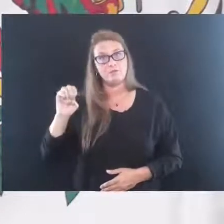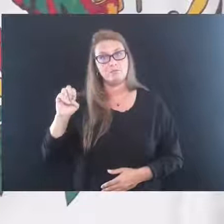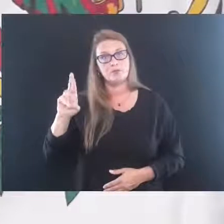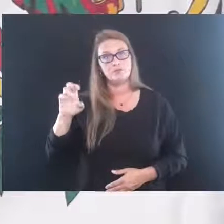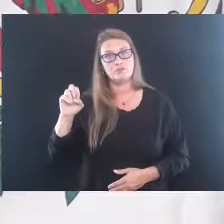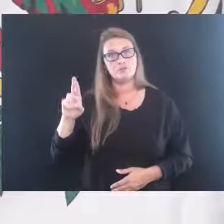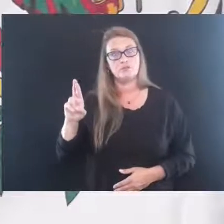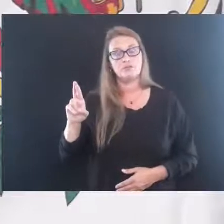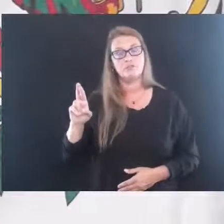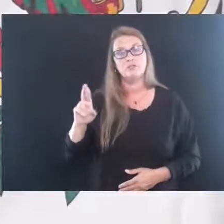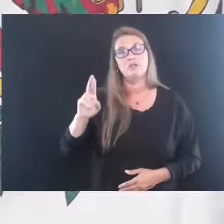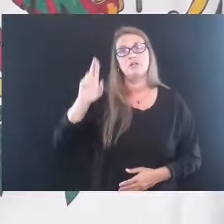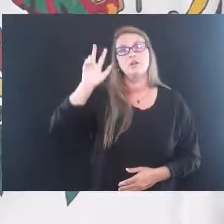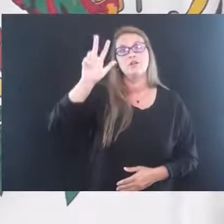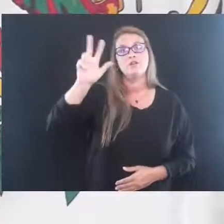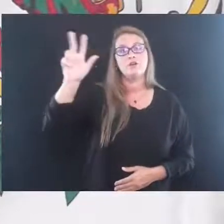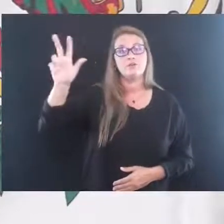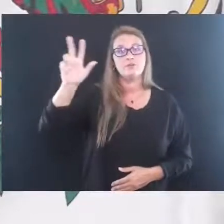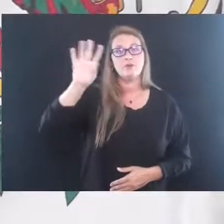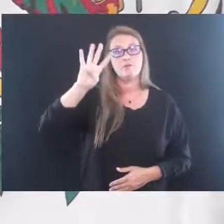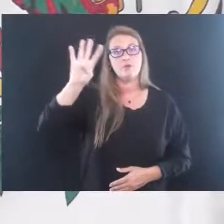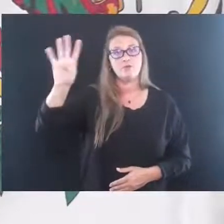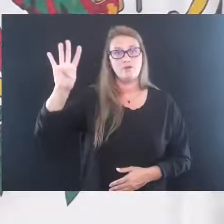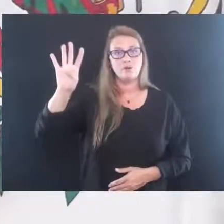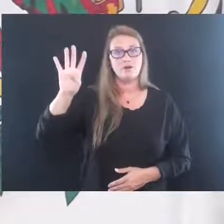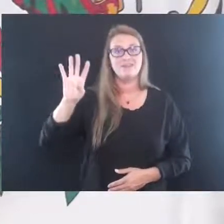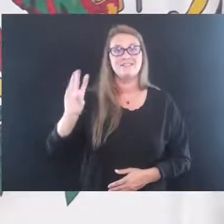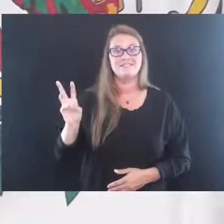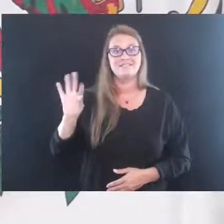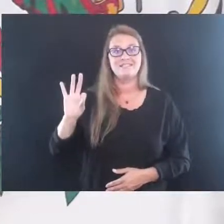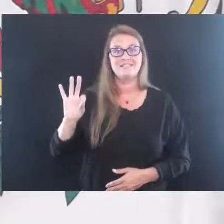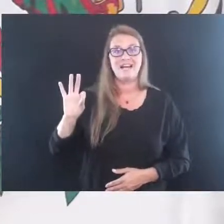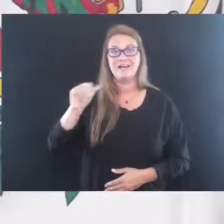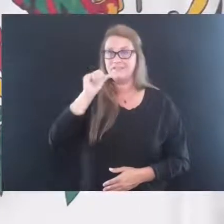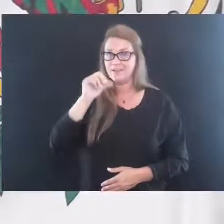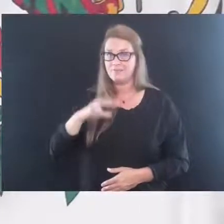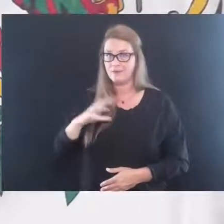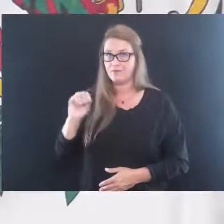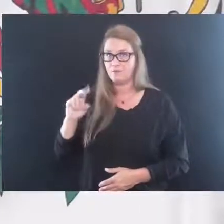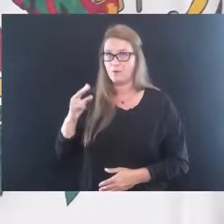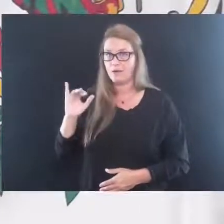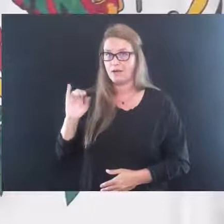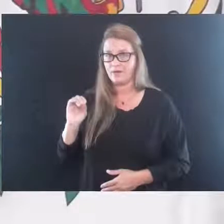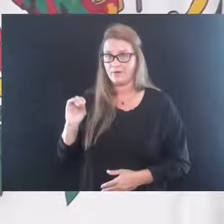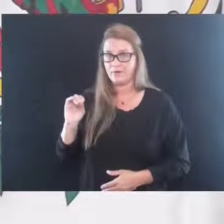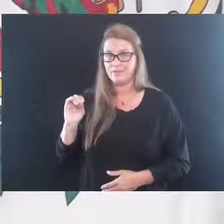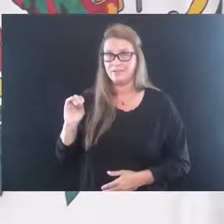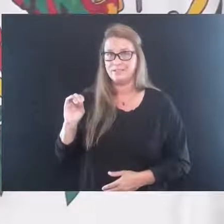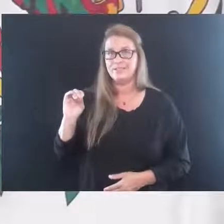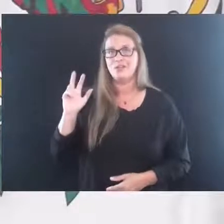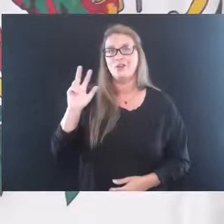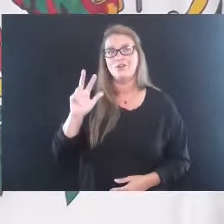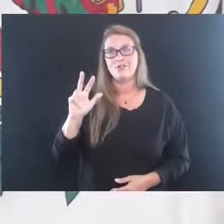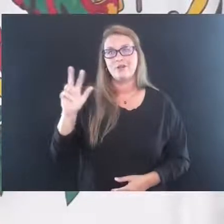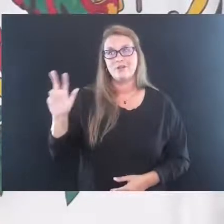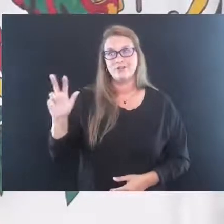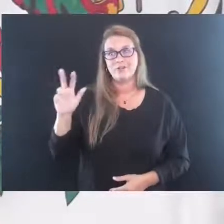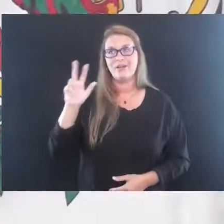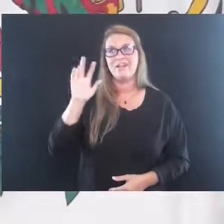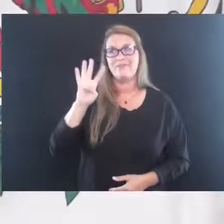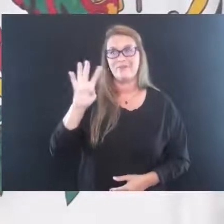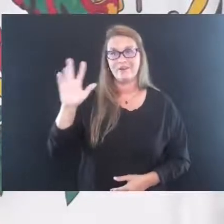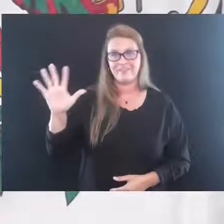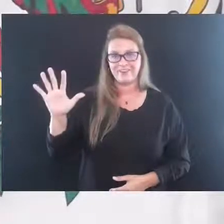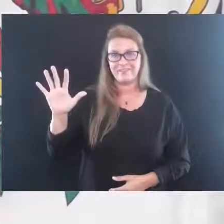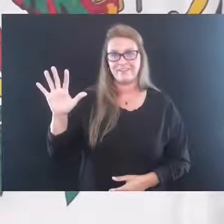County. The 3,344th death, a 69-year-old female from Ohio County. The 3,345th